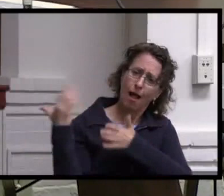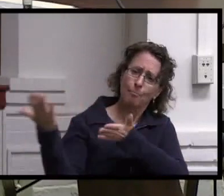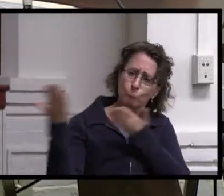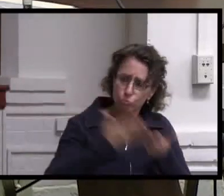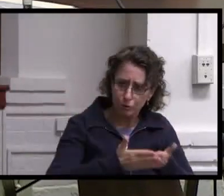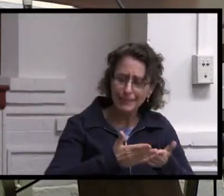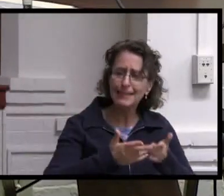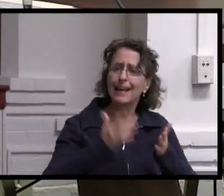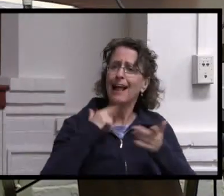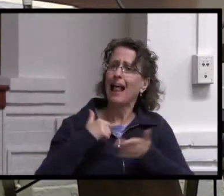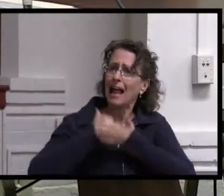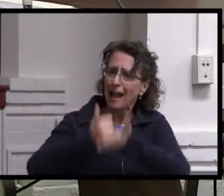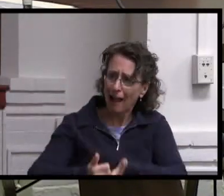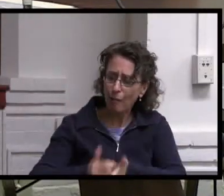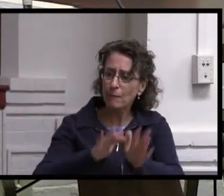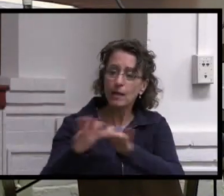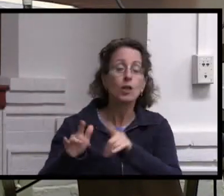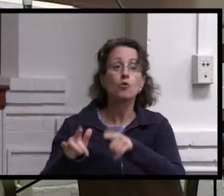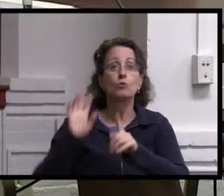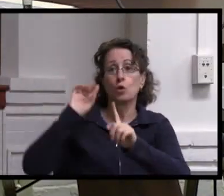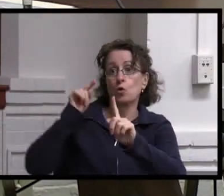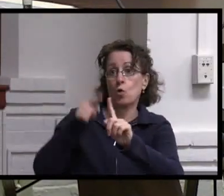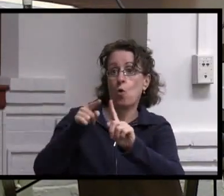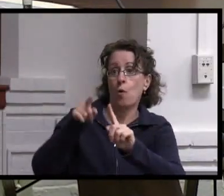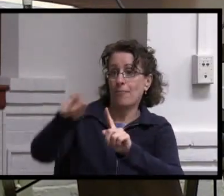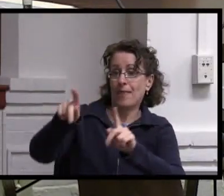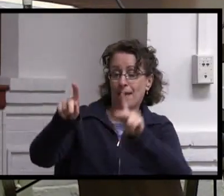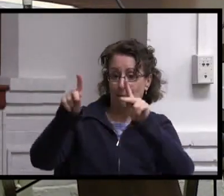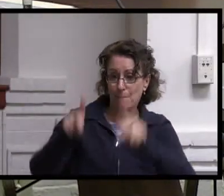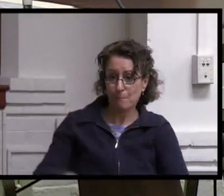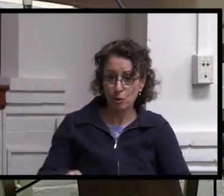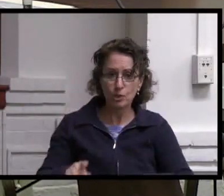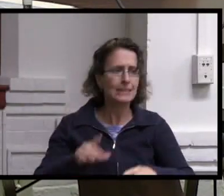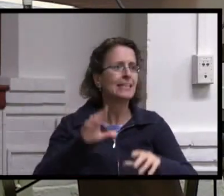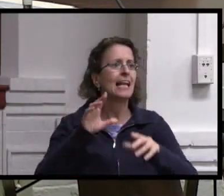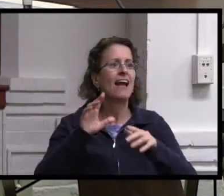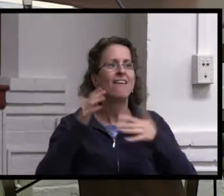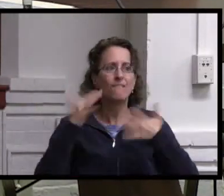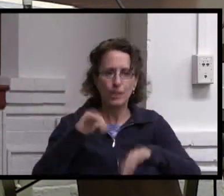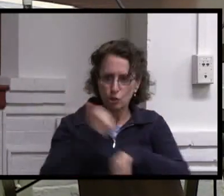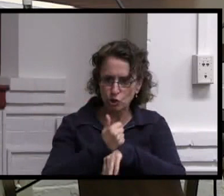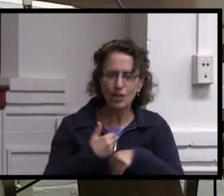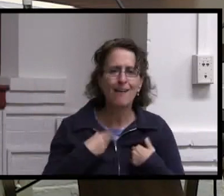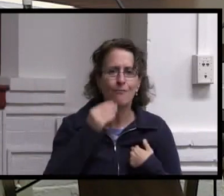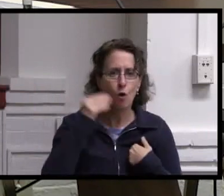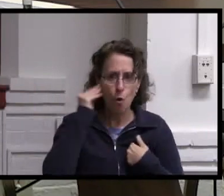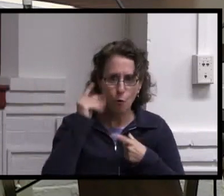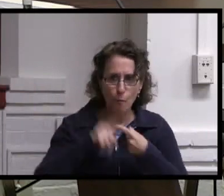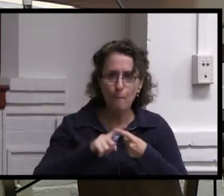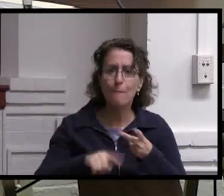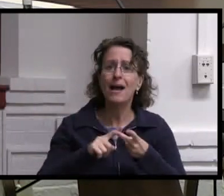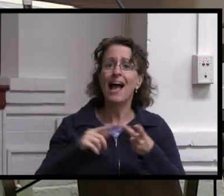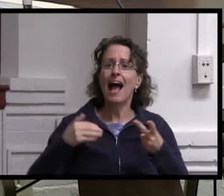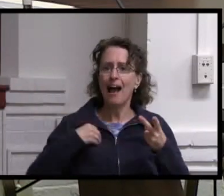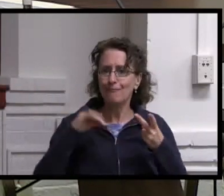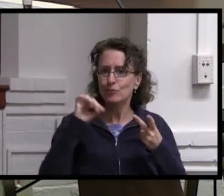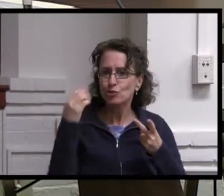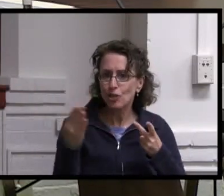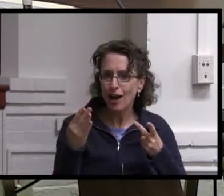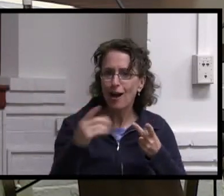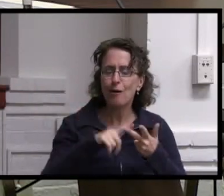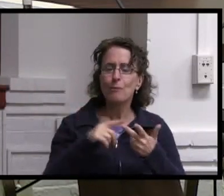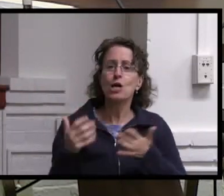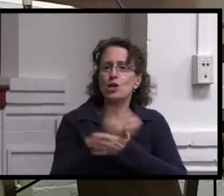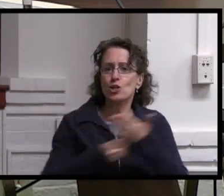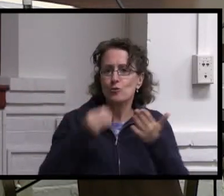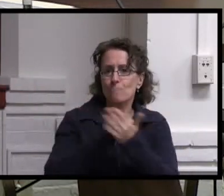them self-sufficient again and improving the quality of life for everyone downtown, the residents, the business owners, the community